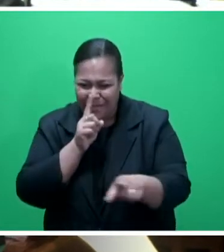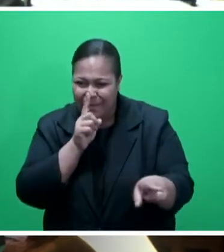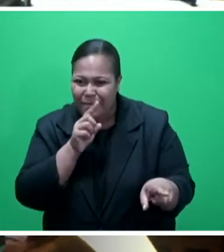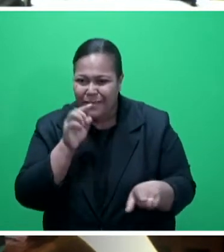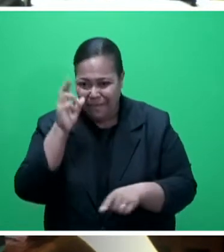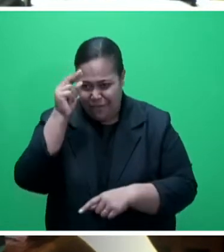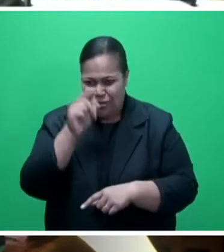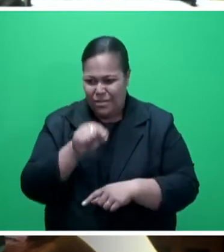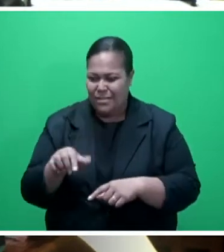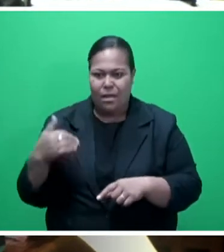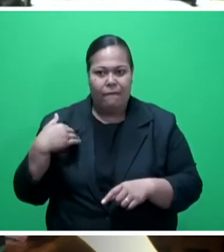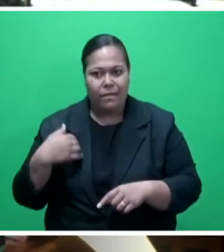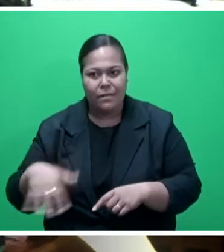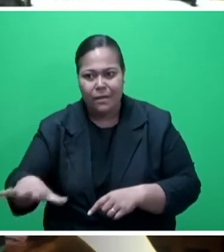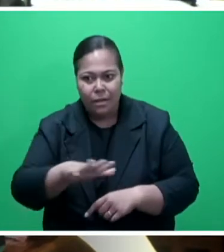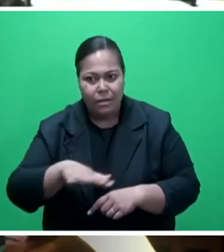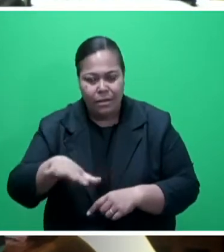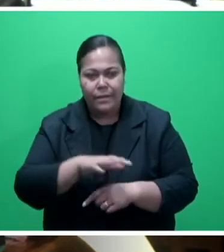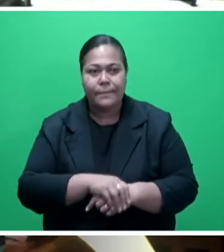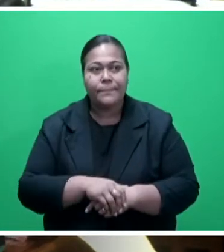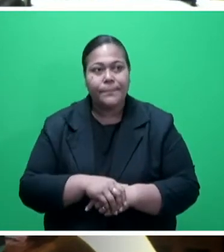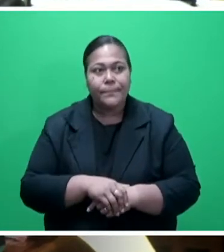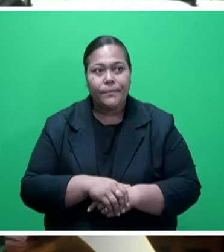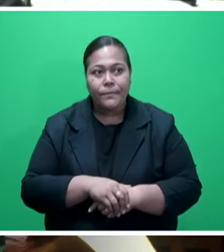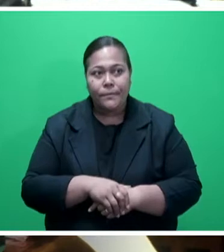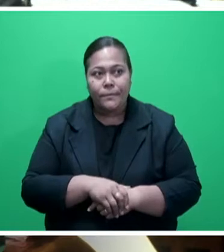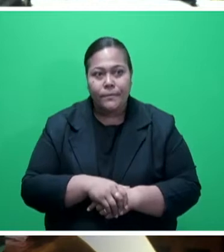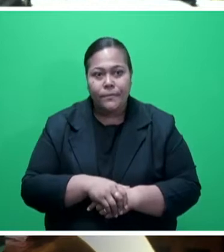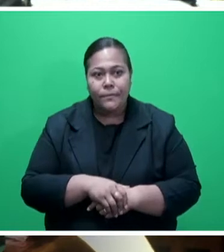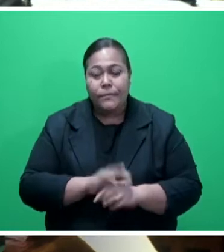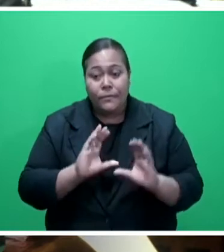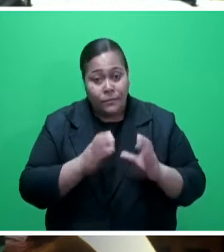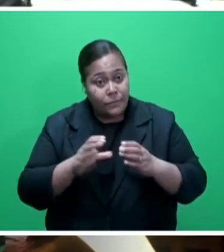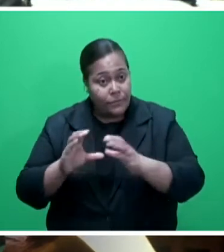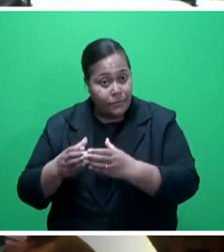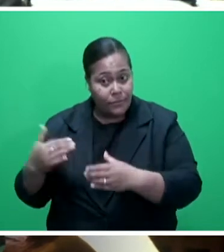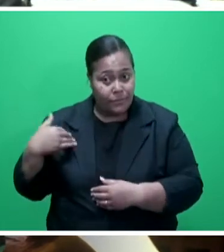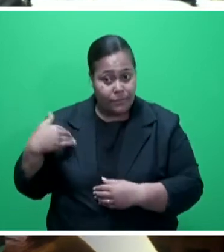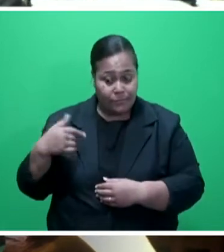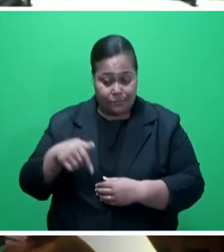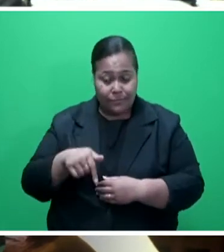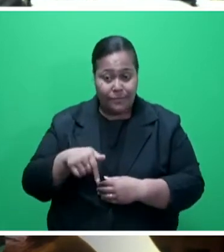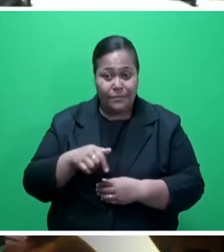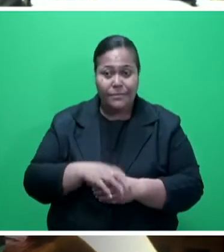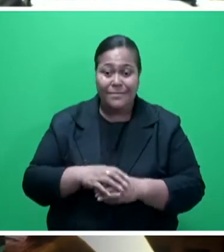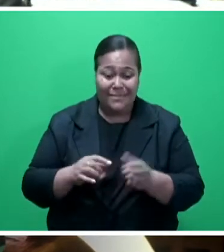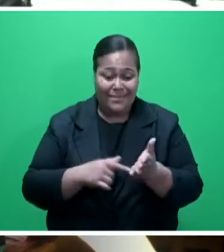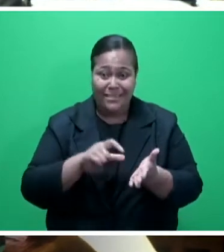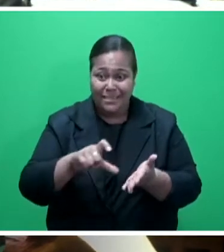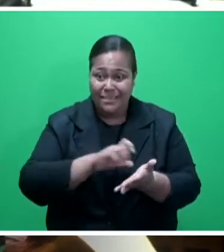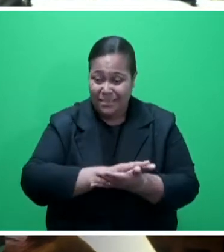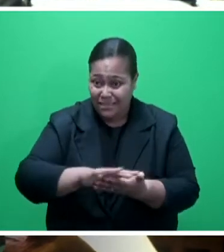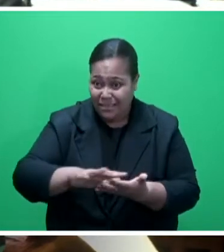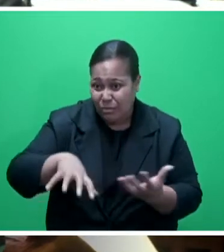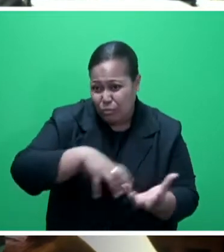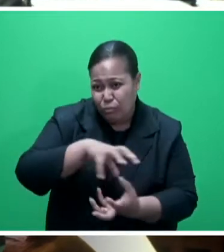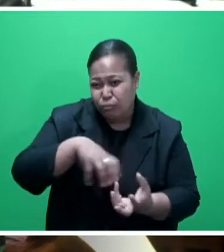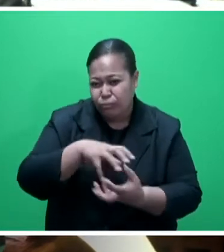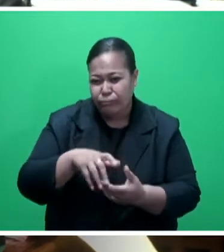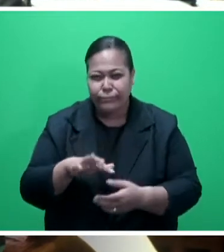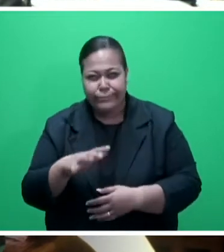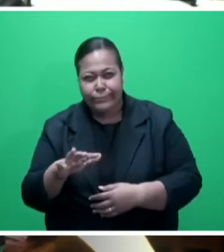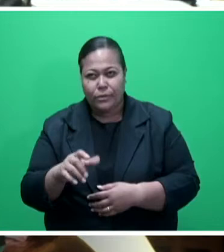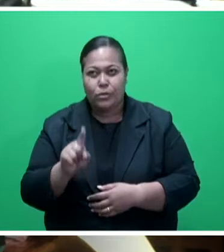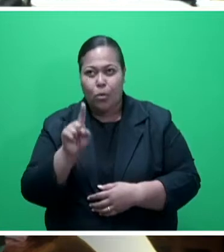areas. Mr. Speaker, sir, the sectoral impact of TC Herald was estimated at over $100